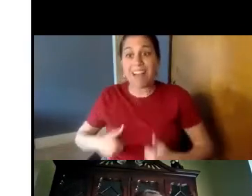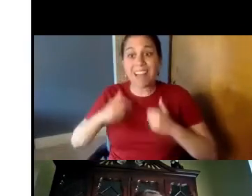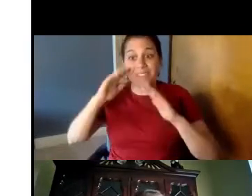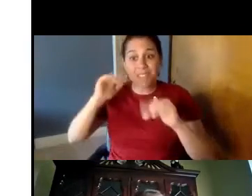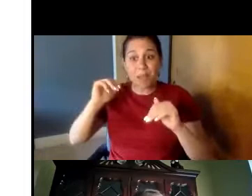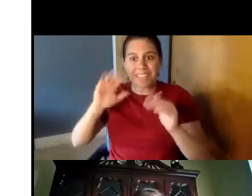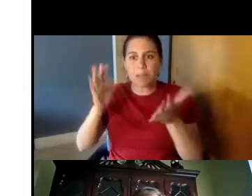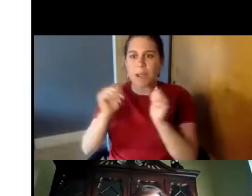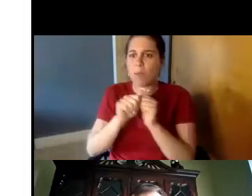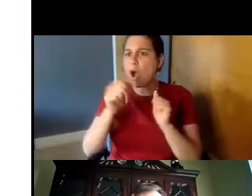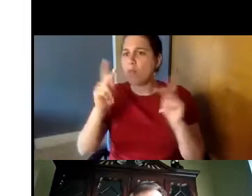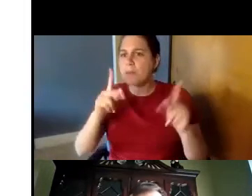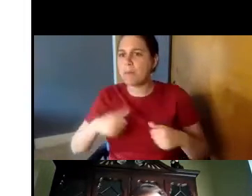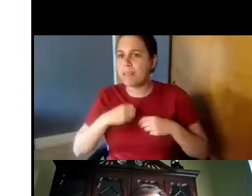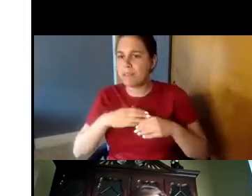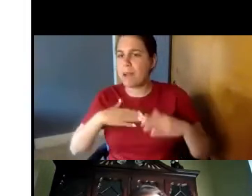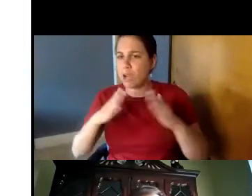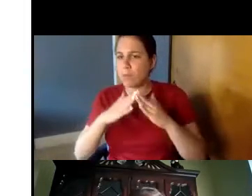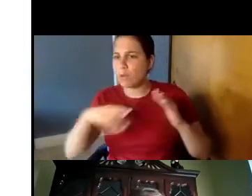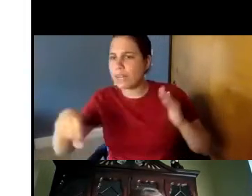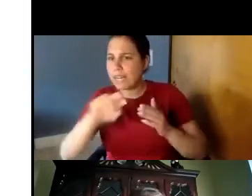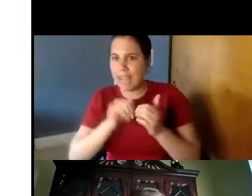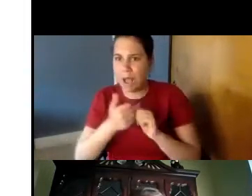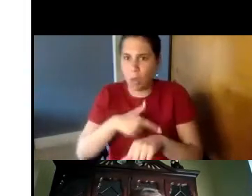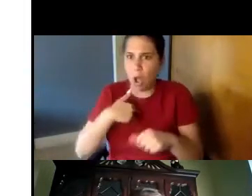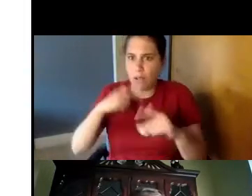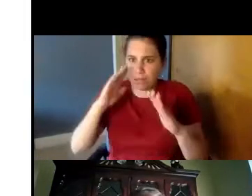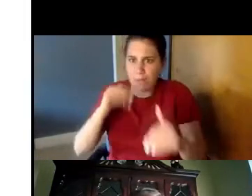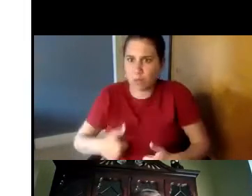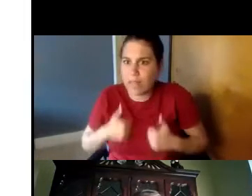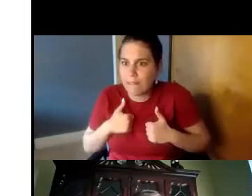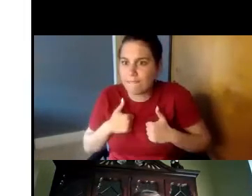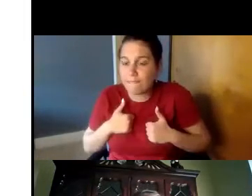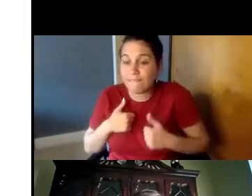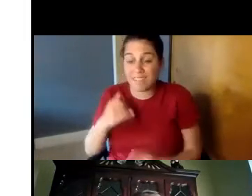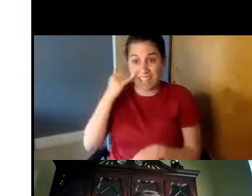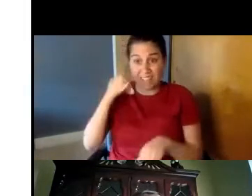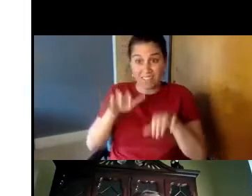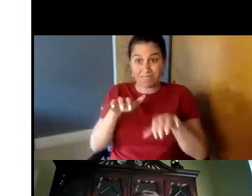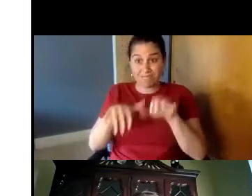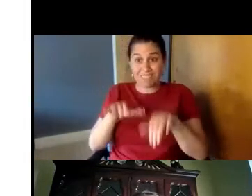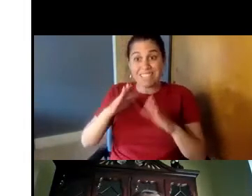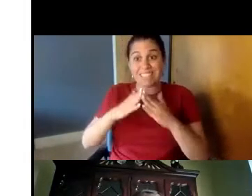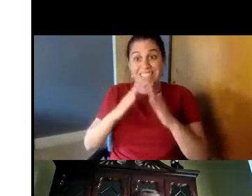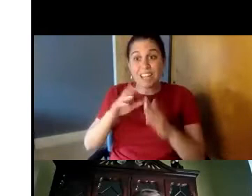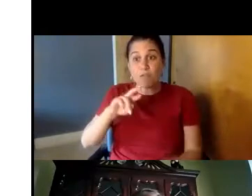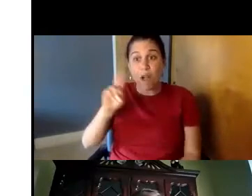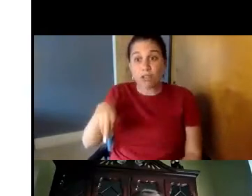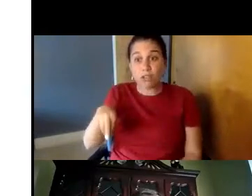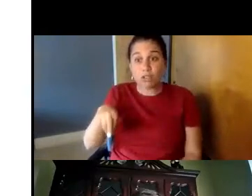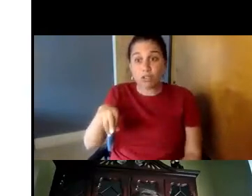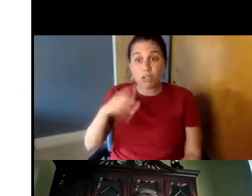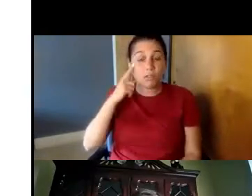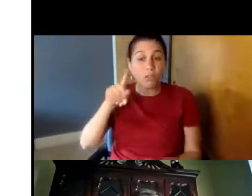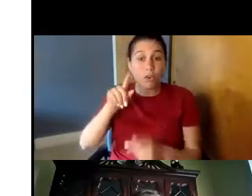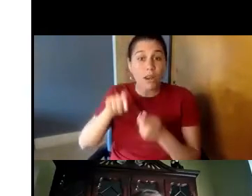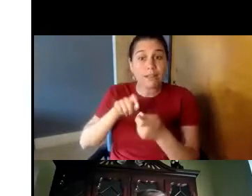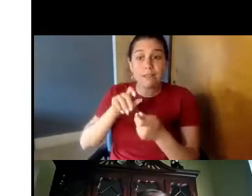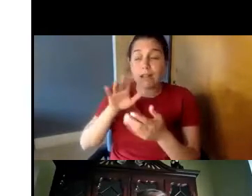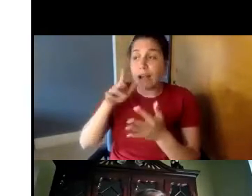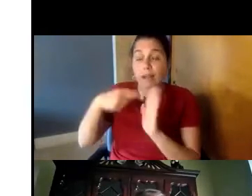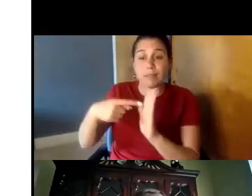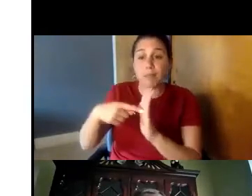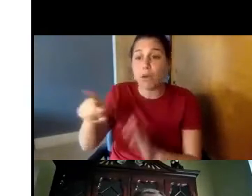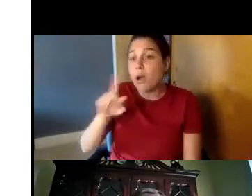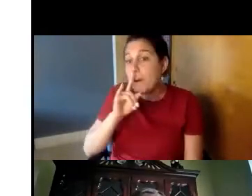your community. If you do this in the city of Rochester, if you type in, for example, the address of the Pittsford Library in